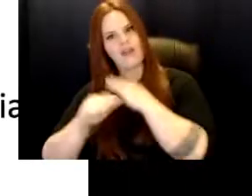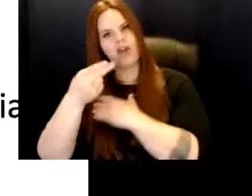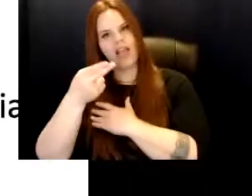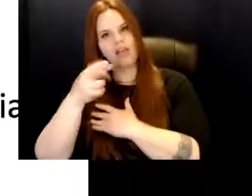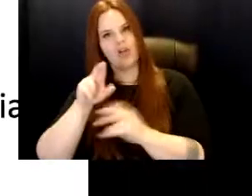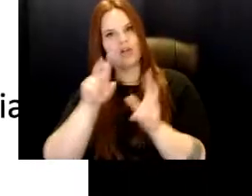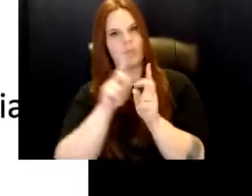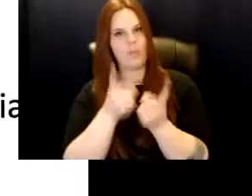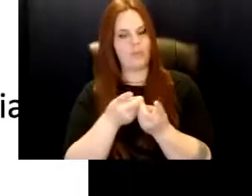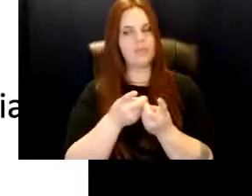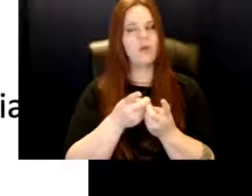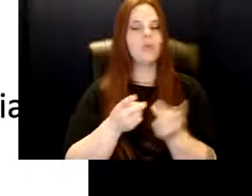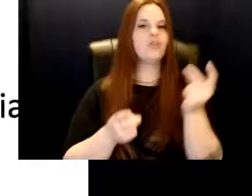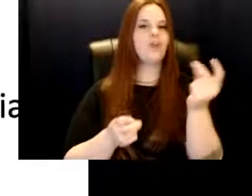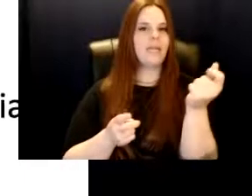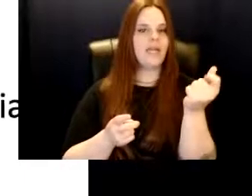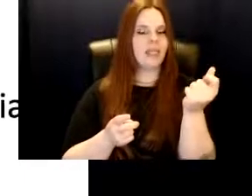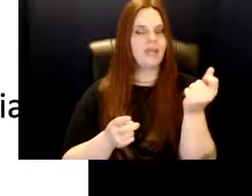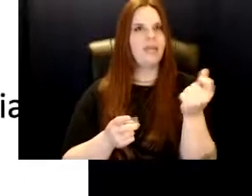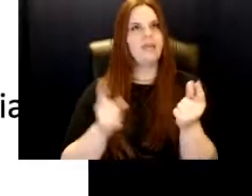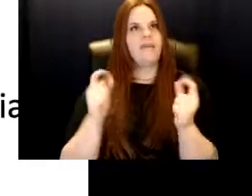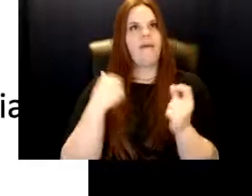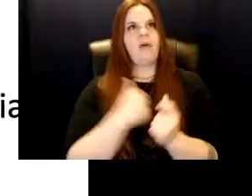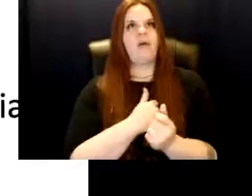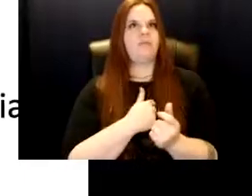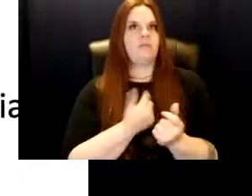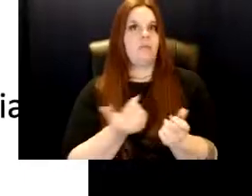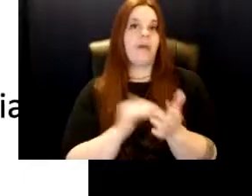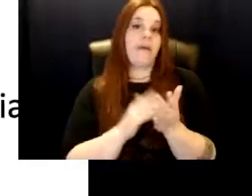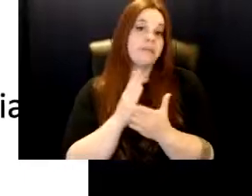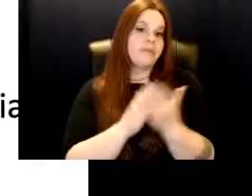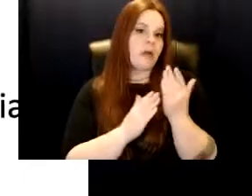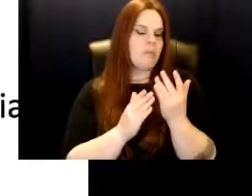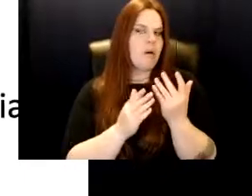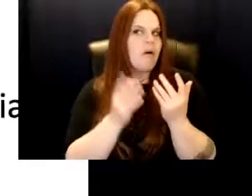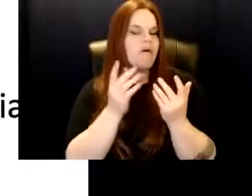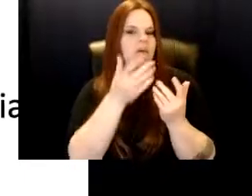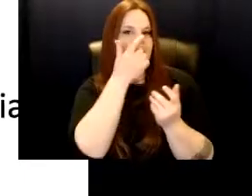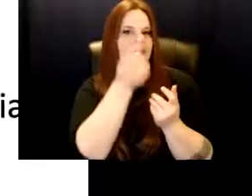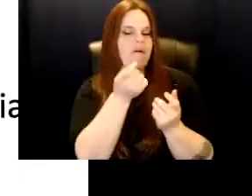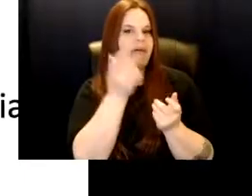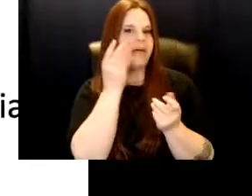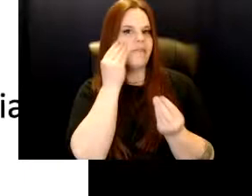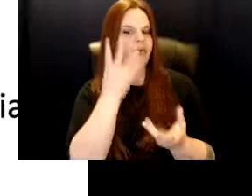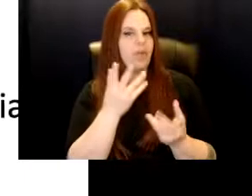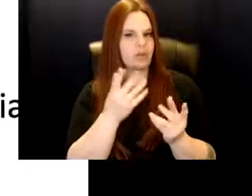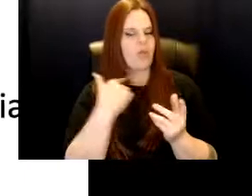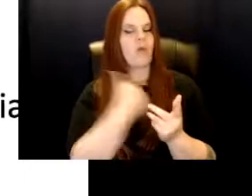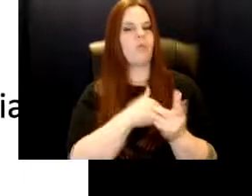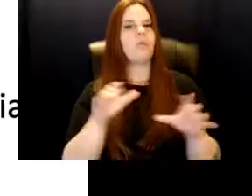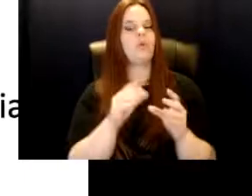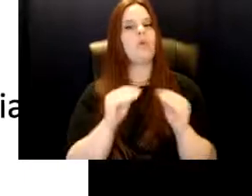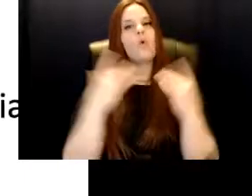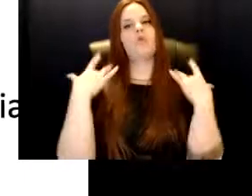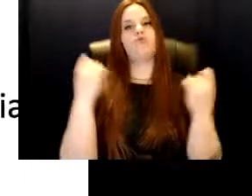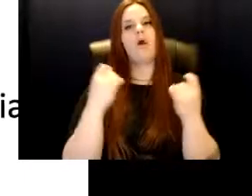resources departments, which immediately gave us some, again, practical information that we're going to do a stronger, more robust outreach